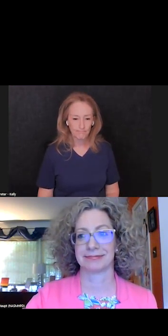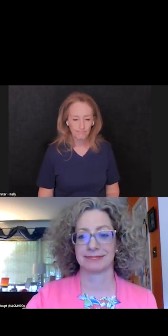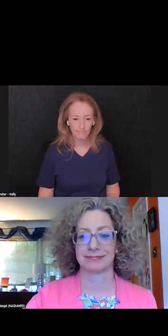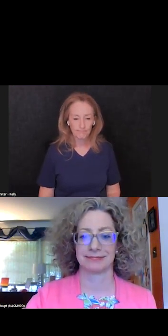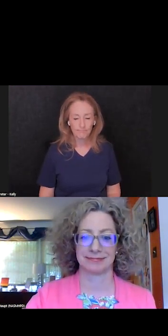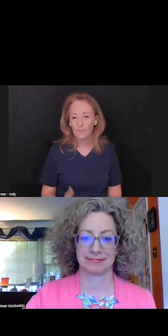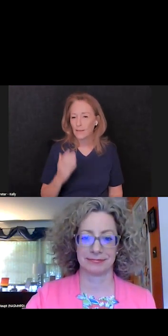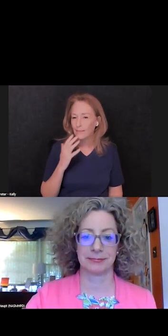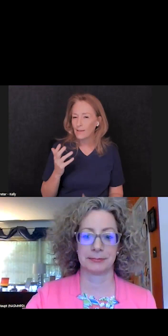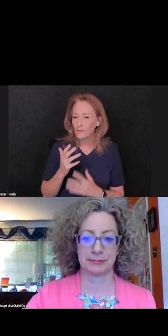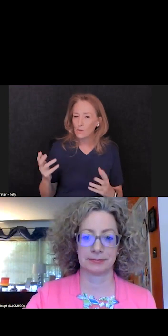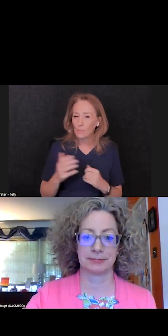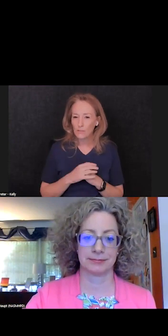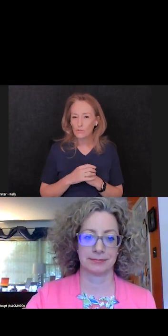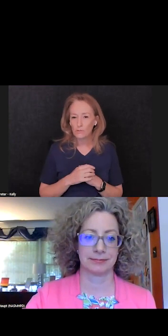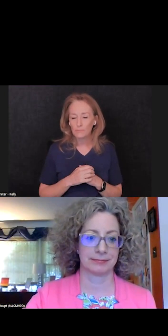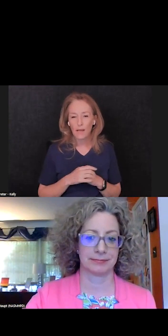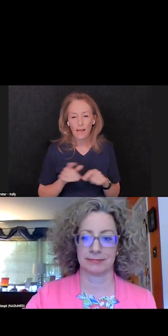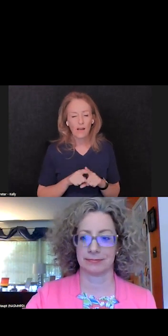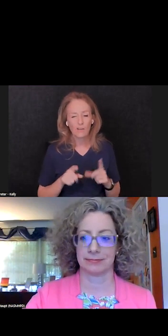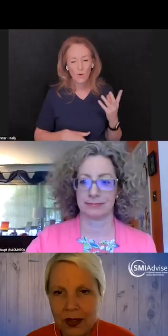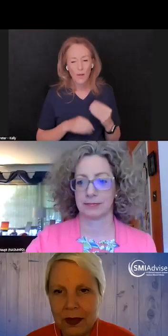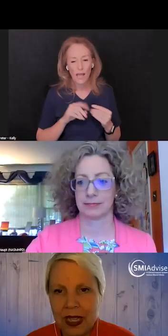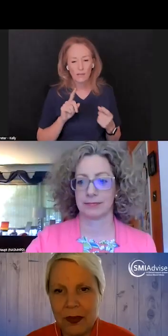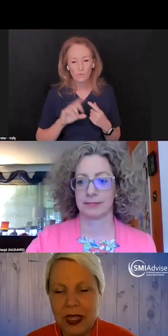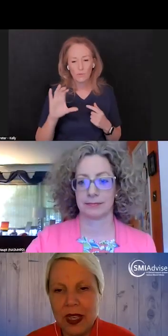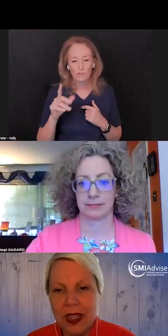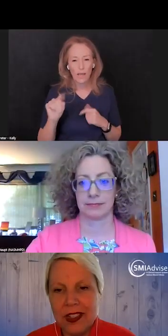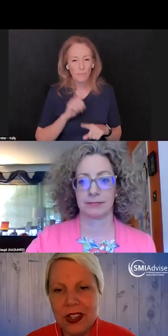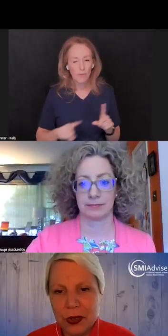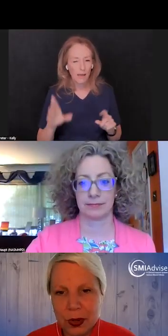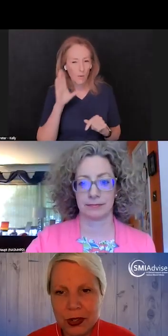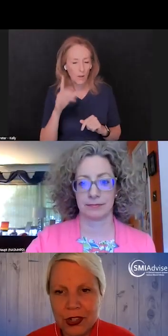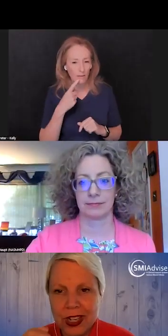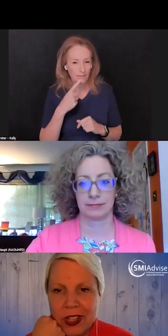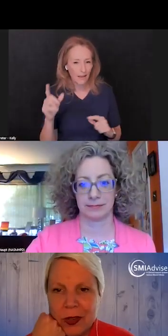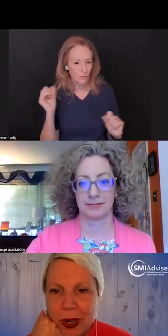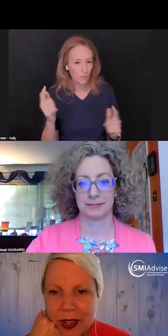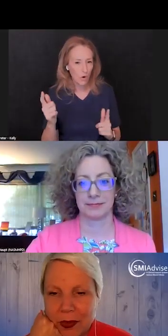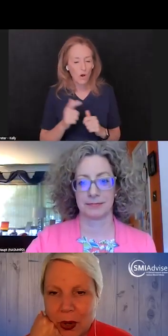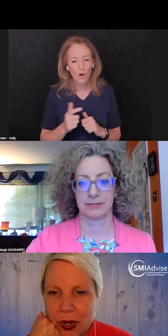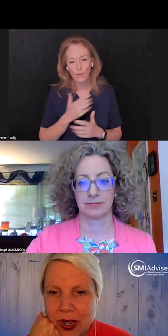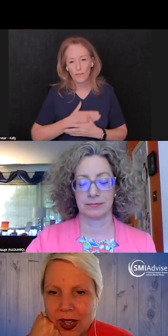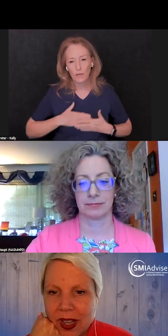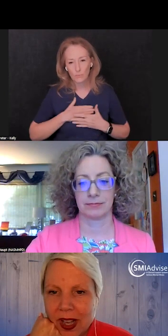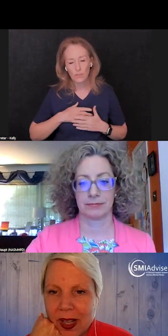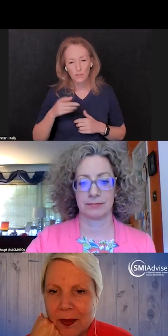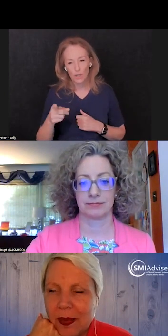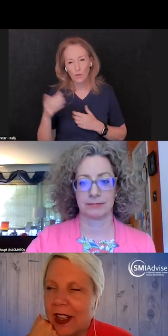Thanks so much. And I wrote in the chat, but just want to say out loud, Megan, we continue to appreciate you bringing